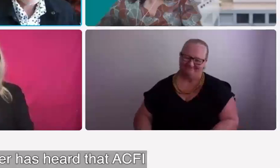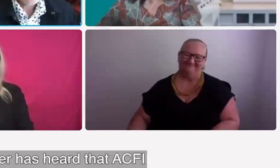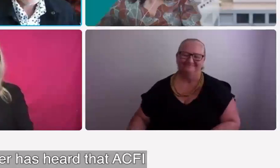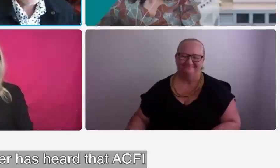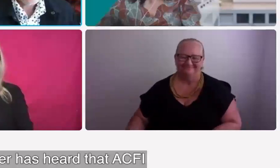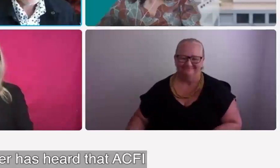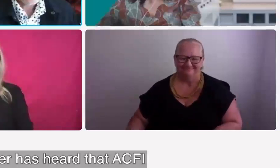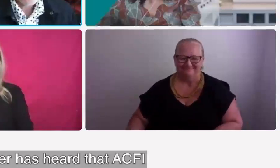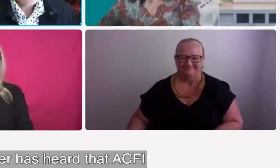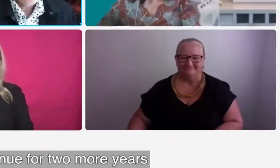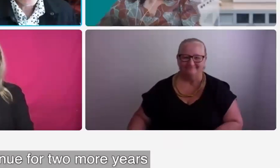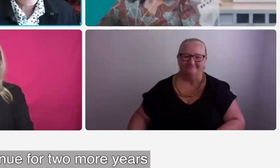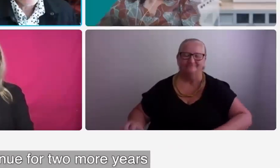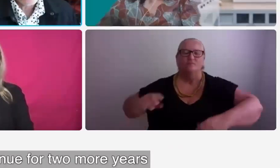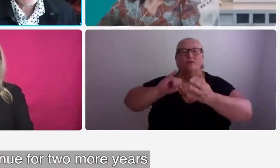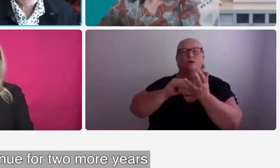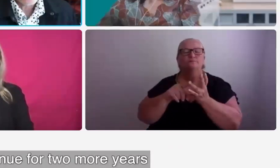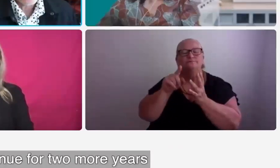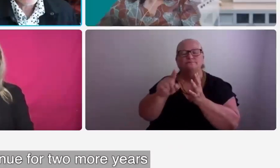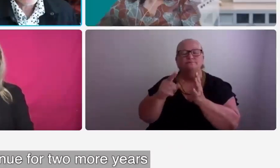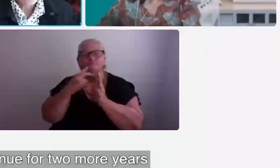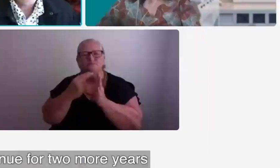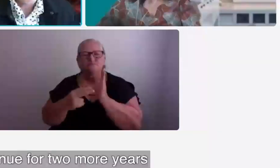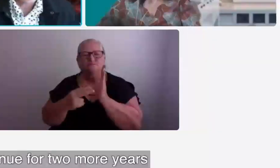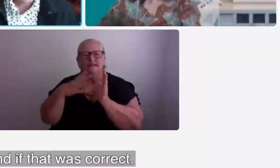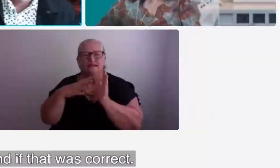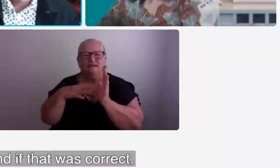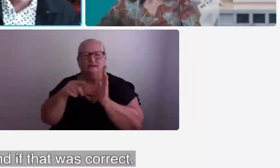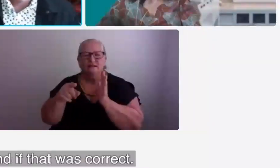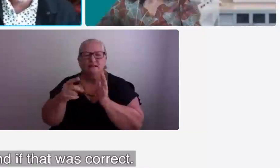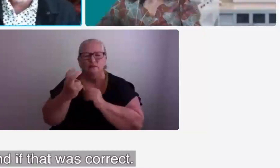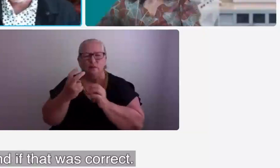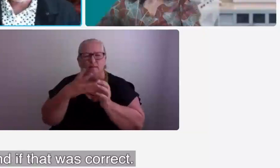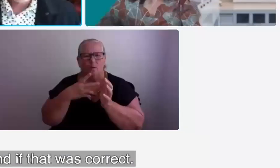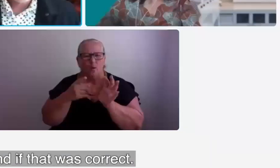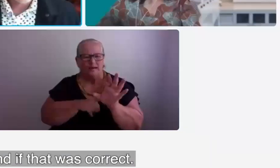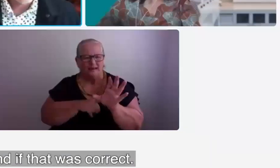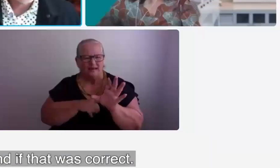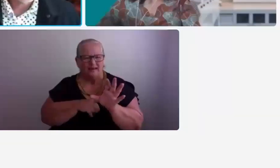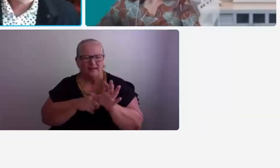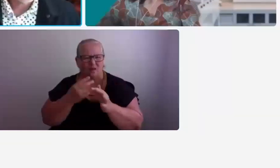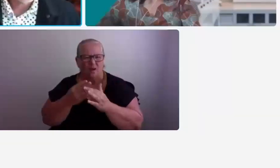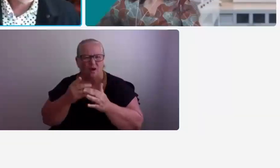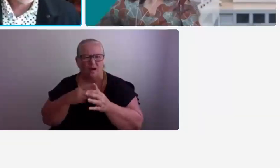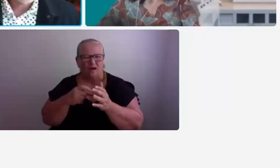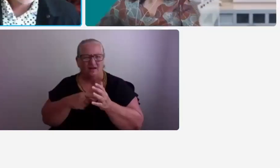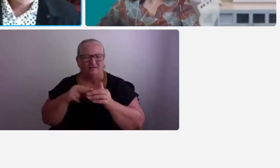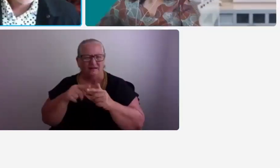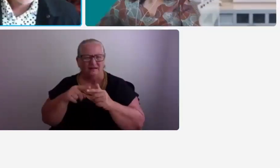the questioner has heard that ACFI reporting will need to continue for 2 more years and wanted to understand if that was correct.